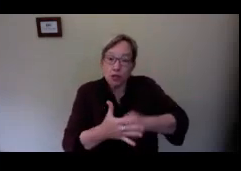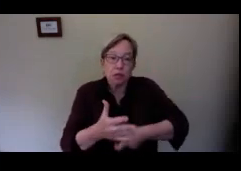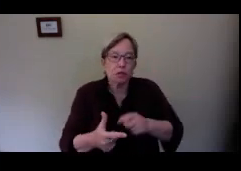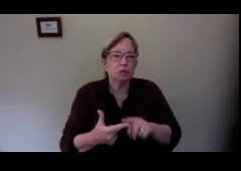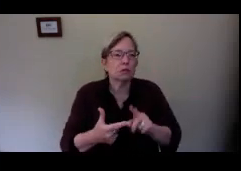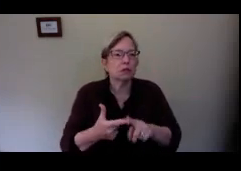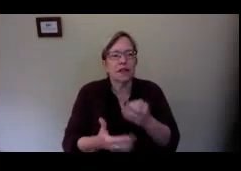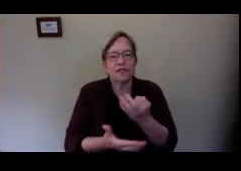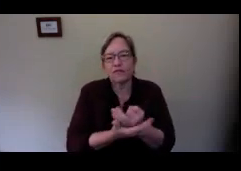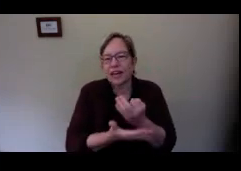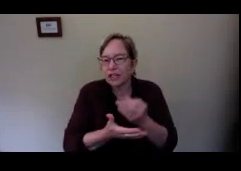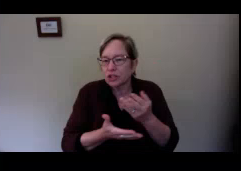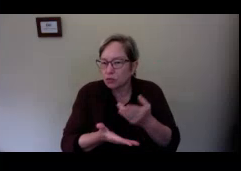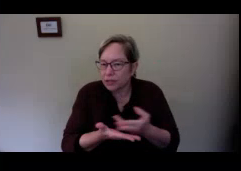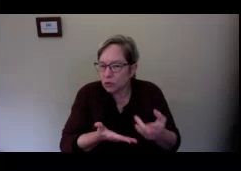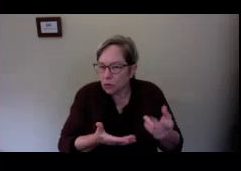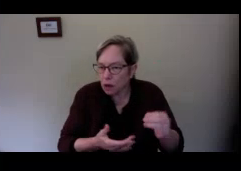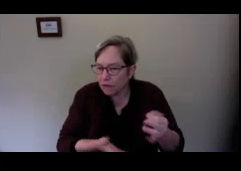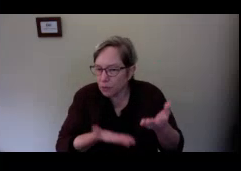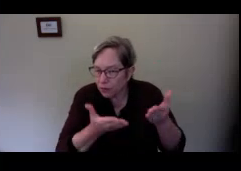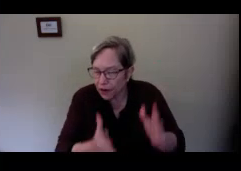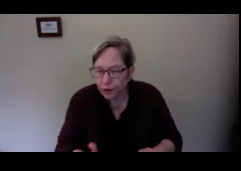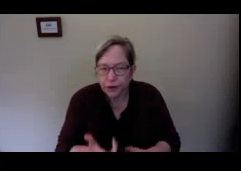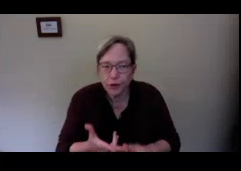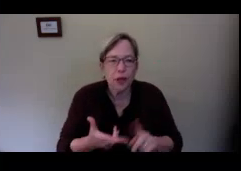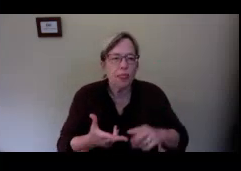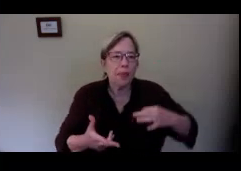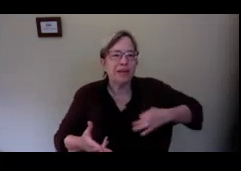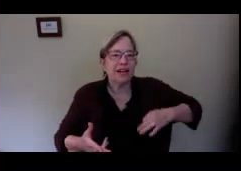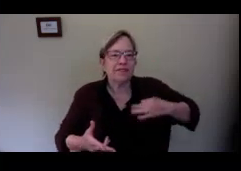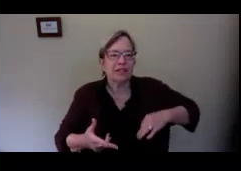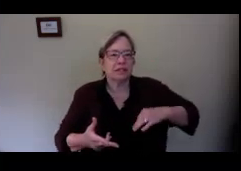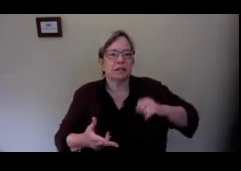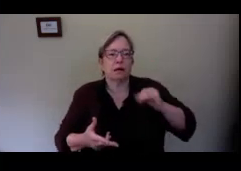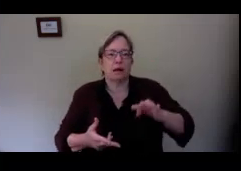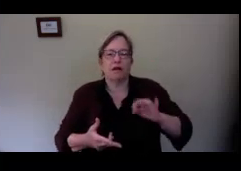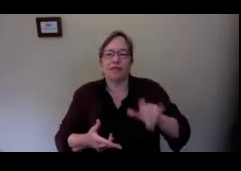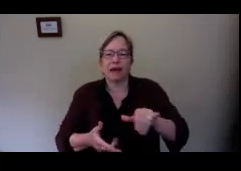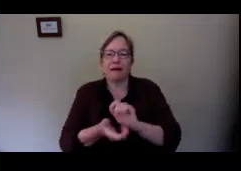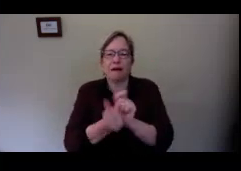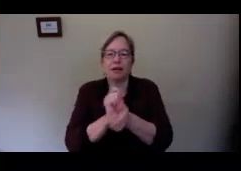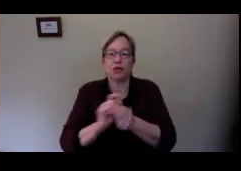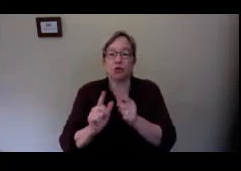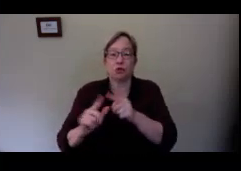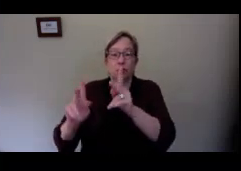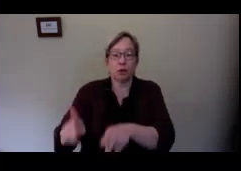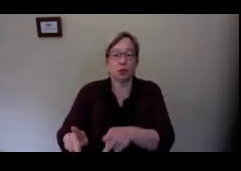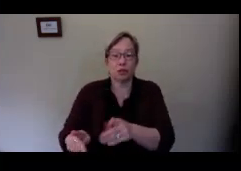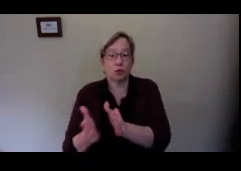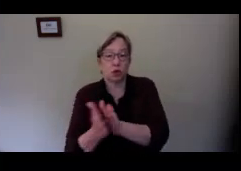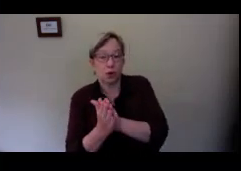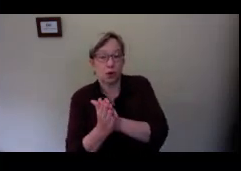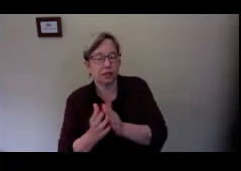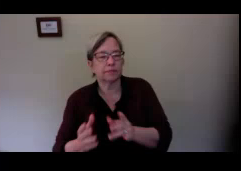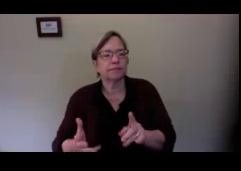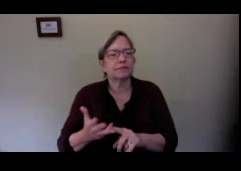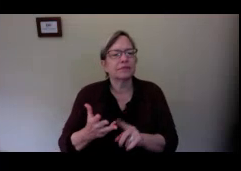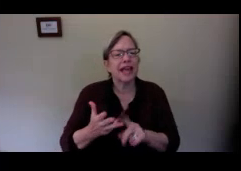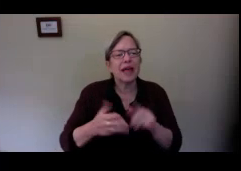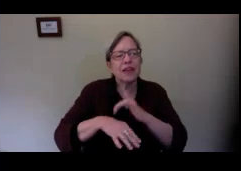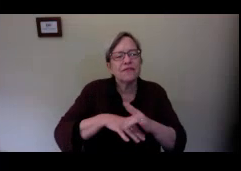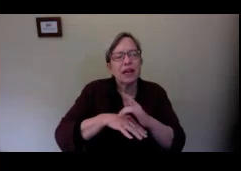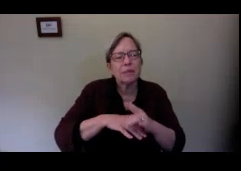resources of the provider, the benefits of the requested accommodation to the person making the request, and the availability of alternatives